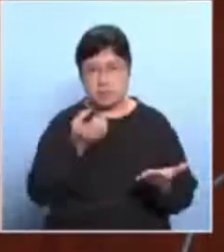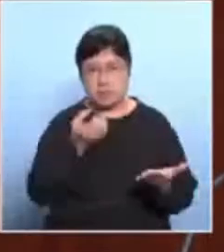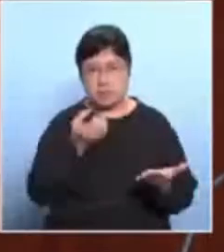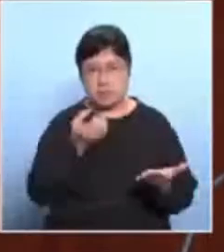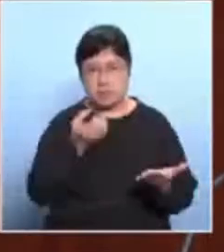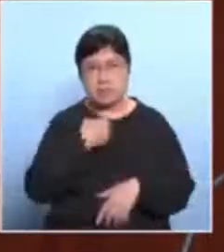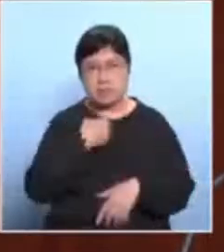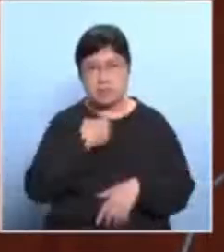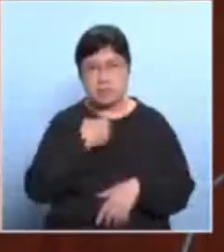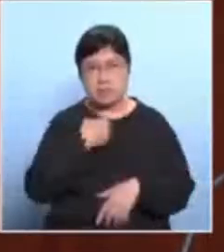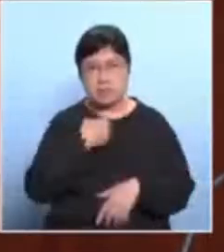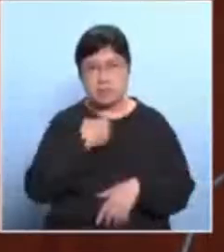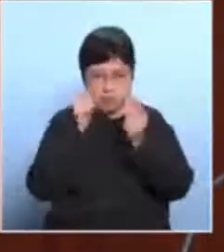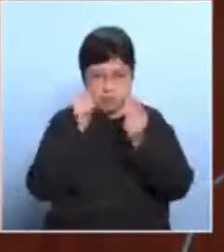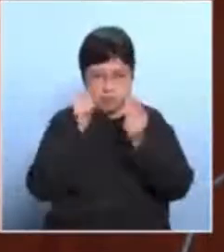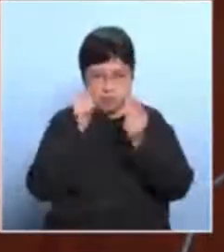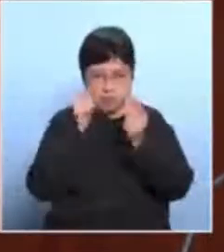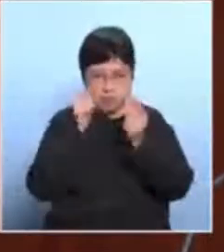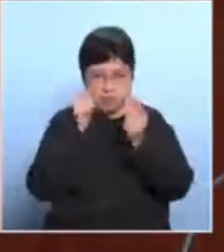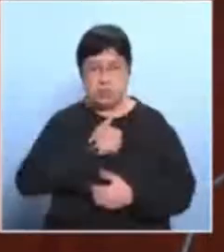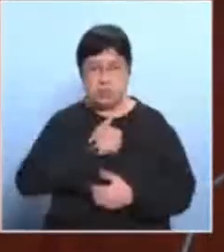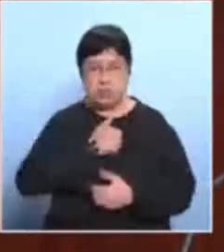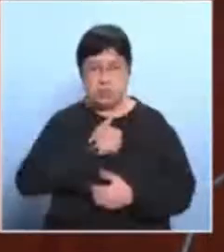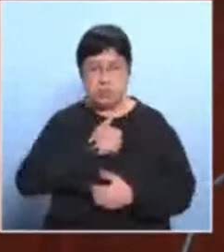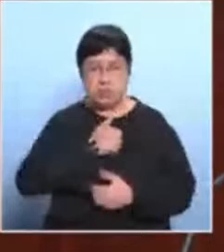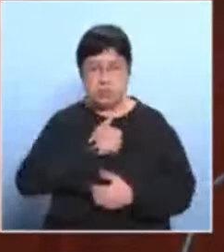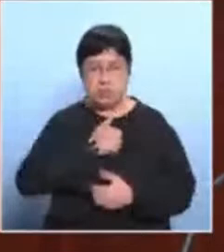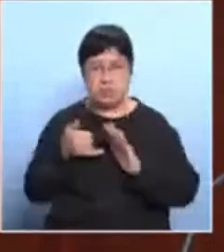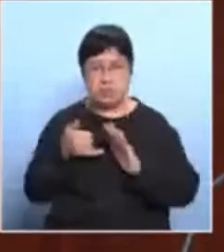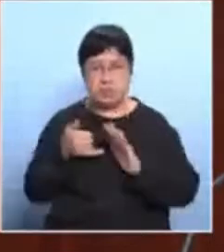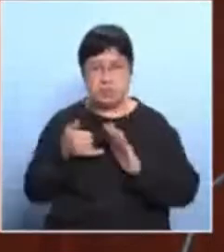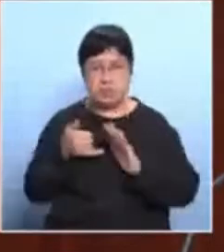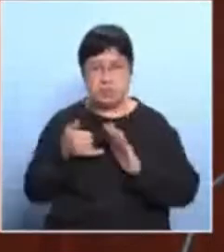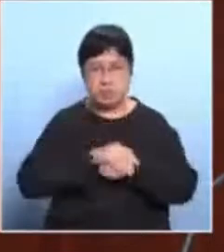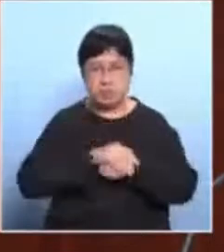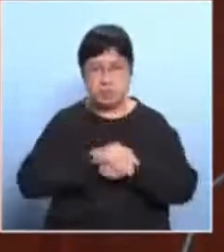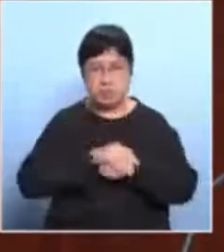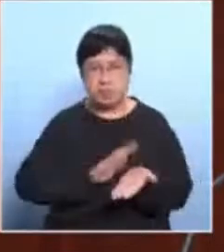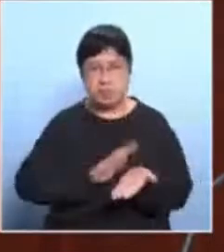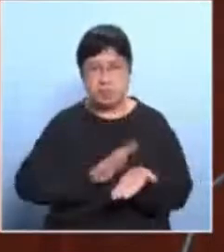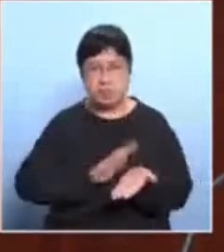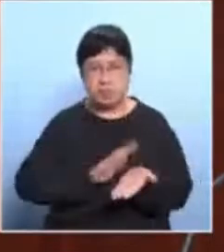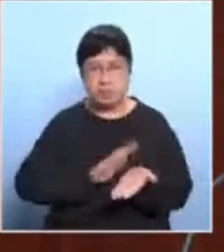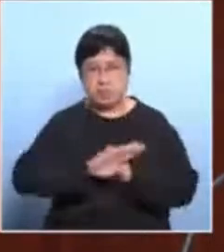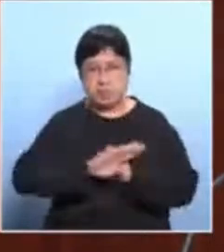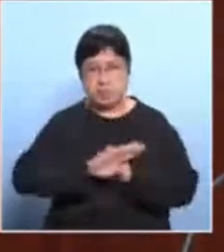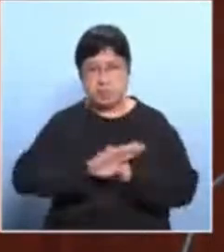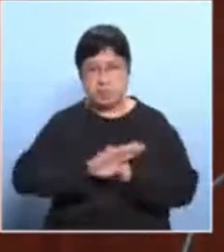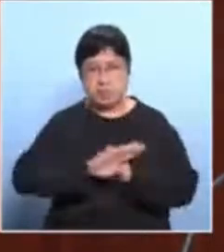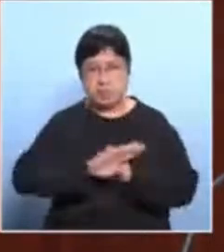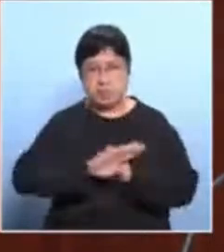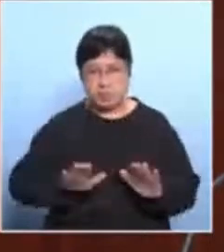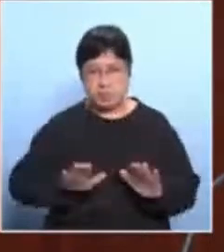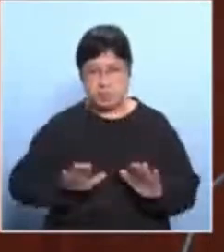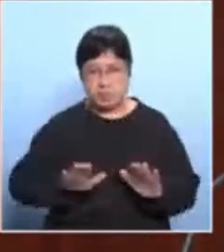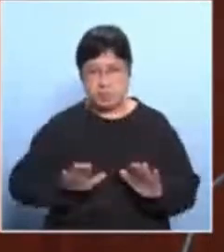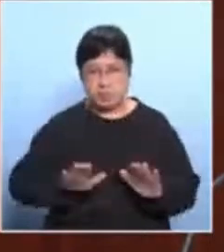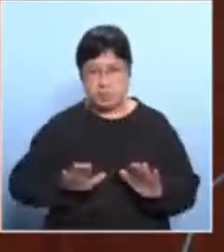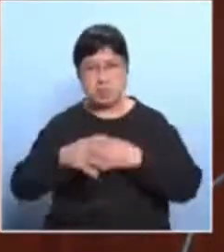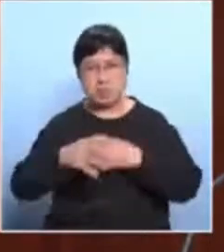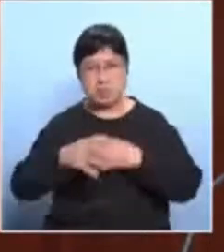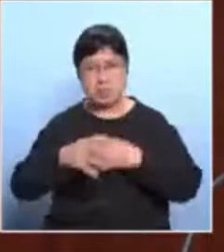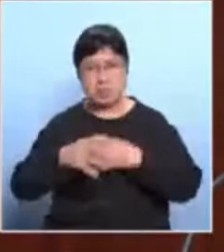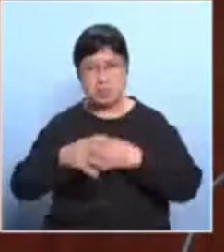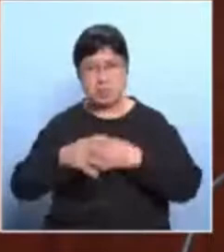Use, or the ICH. We will pursue Hong Kong-China's accession to ICH as an observer to familiarize with and promote the